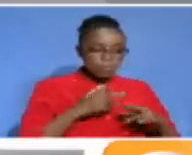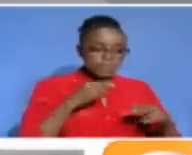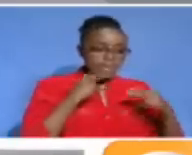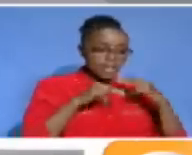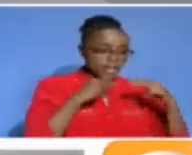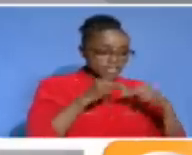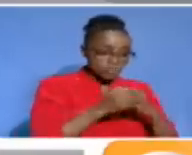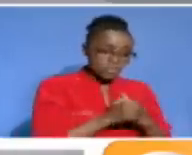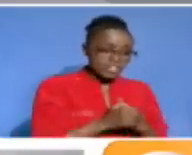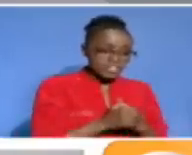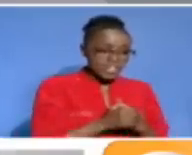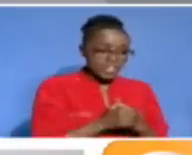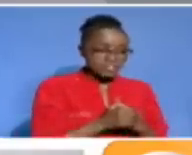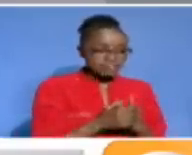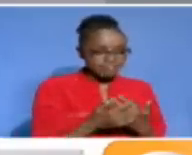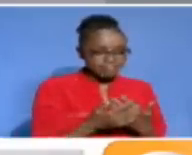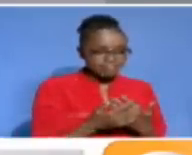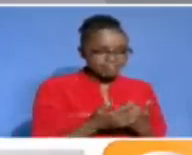restaurant.